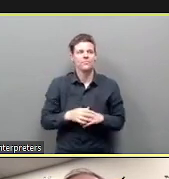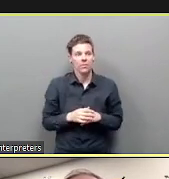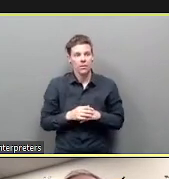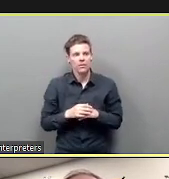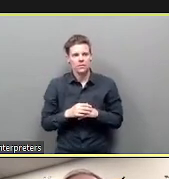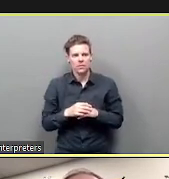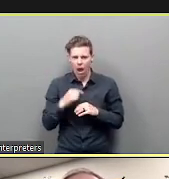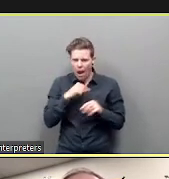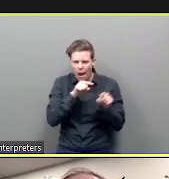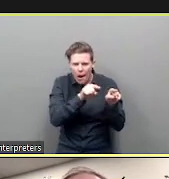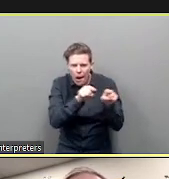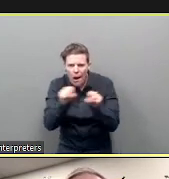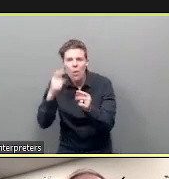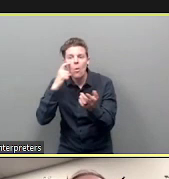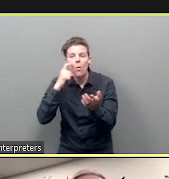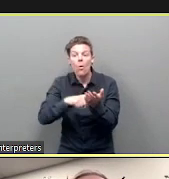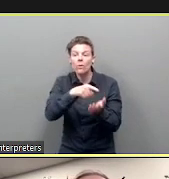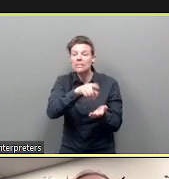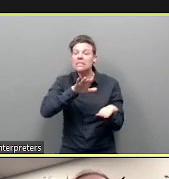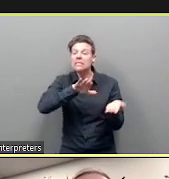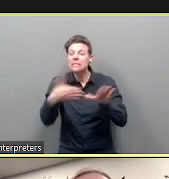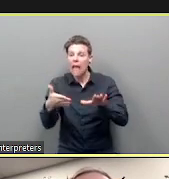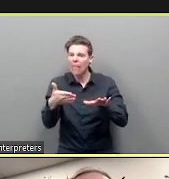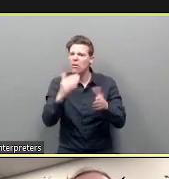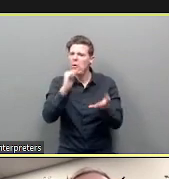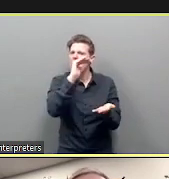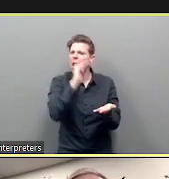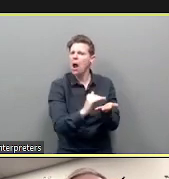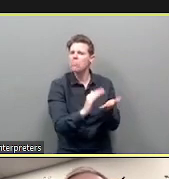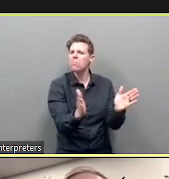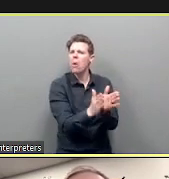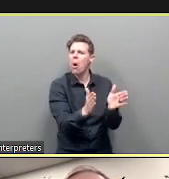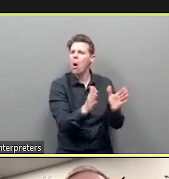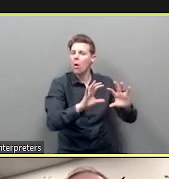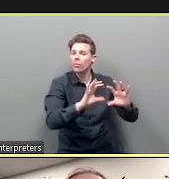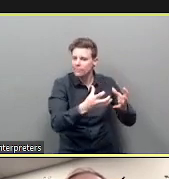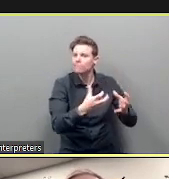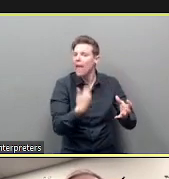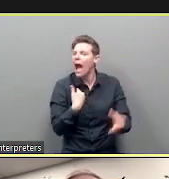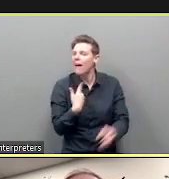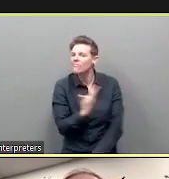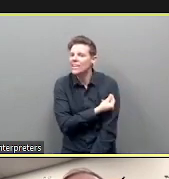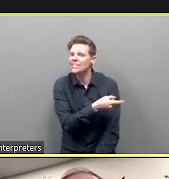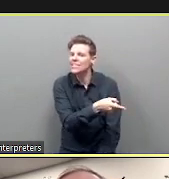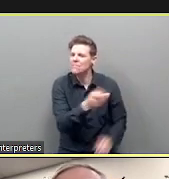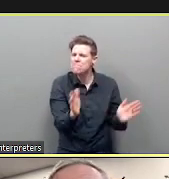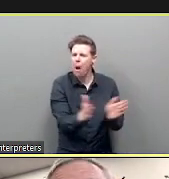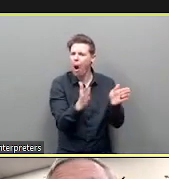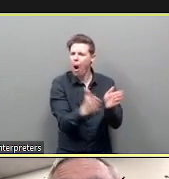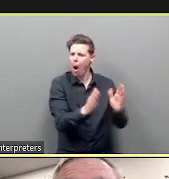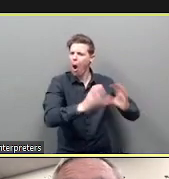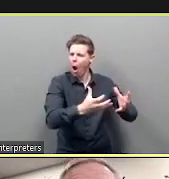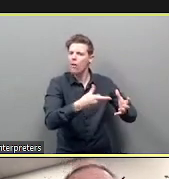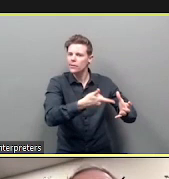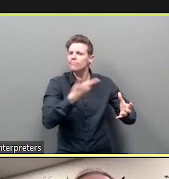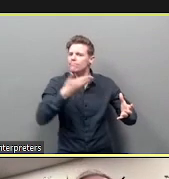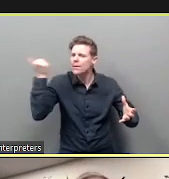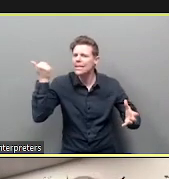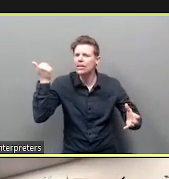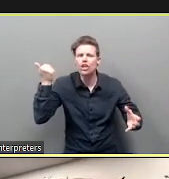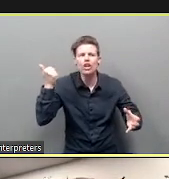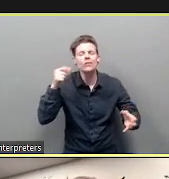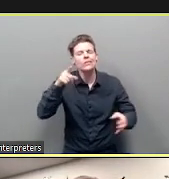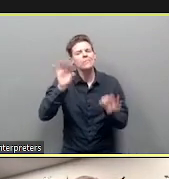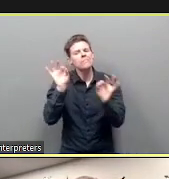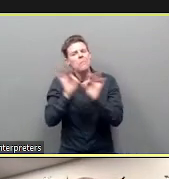lower in the vaccinated population than the unvaccinated. Keep in mind too, this is the percent of the total number, and